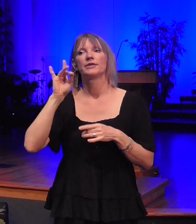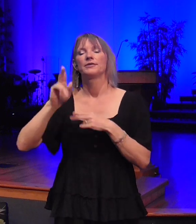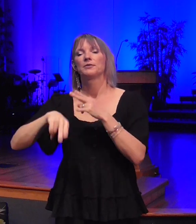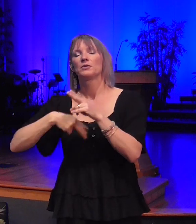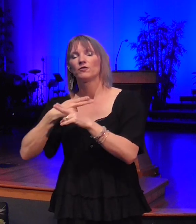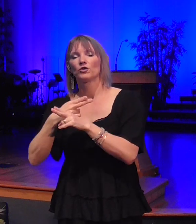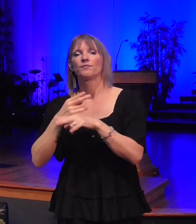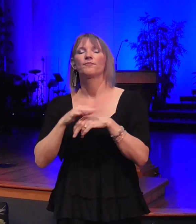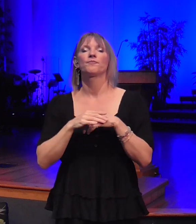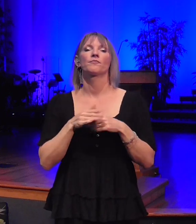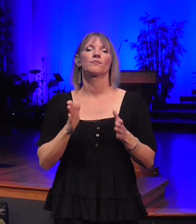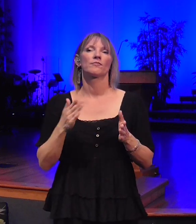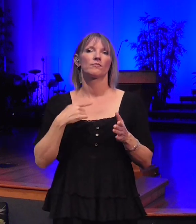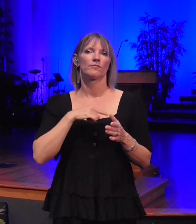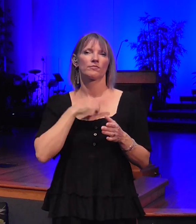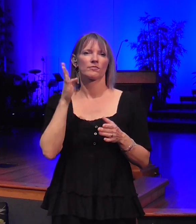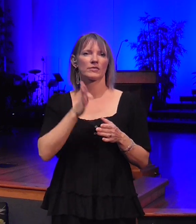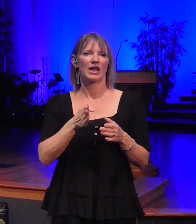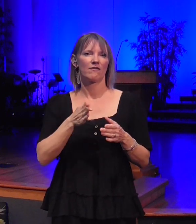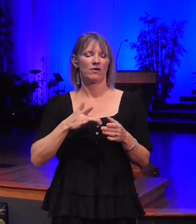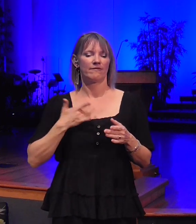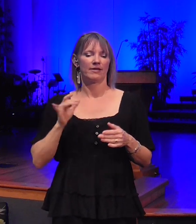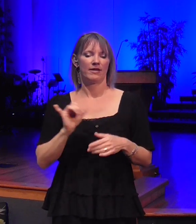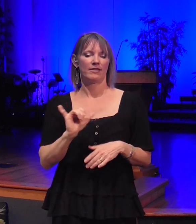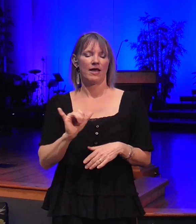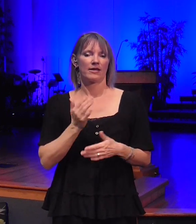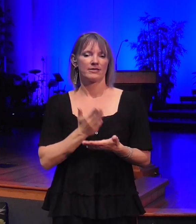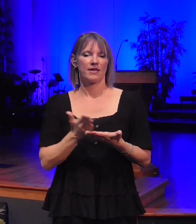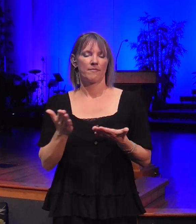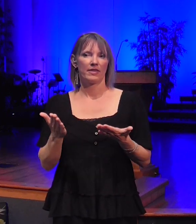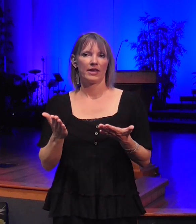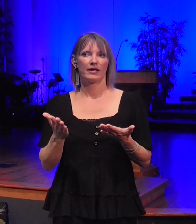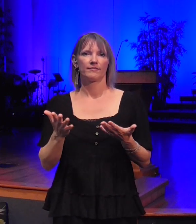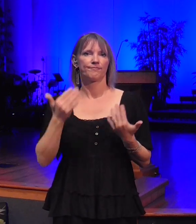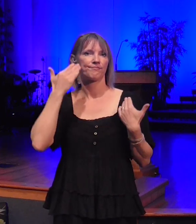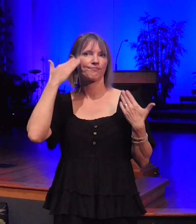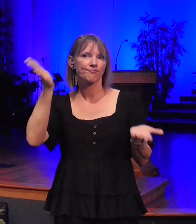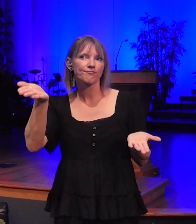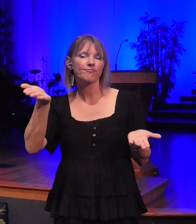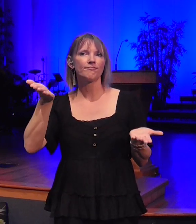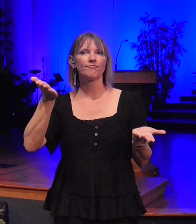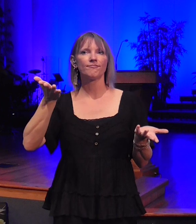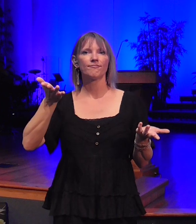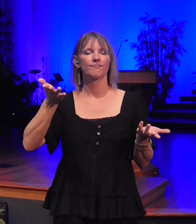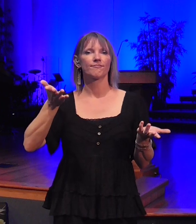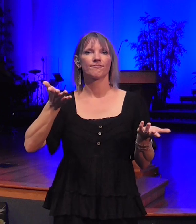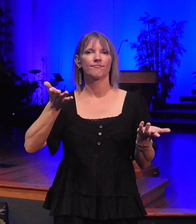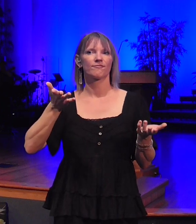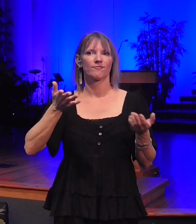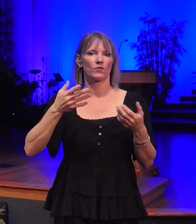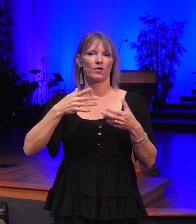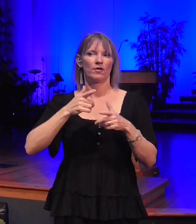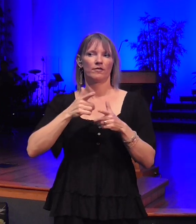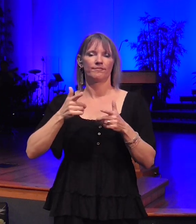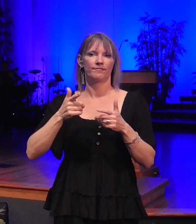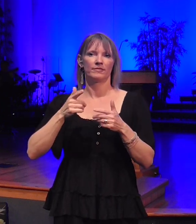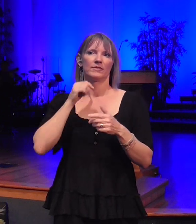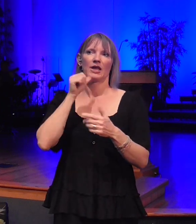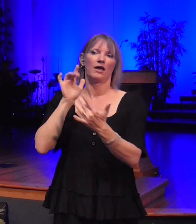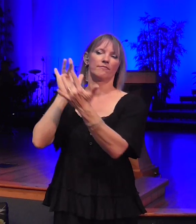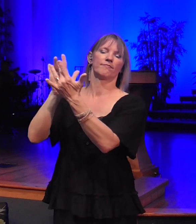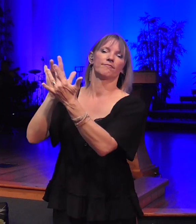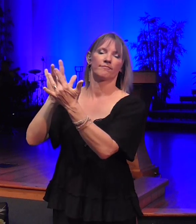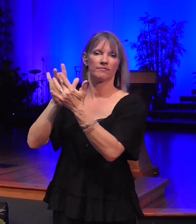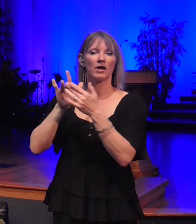May it never feel like something alien, unknown, or out of bounds. But may our relationship with the